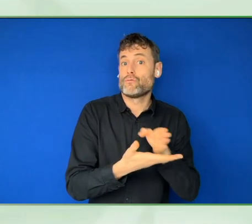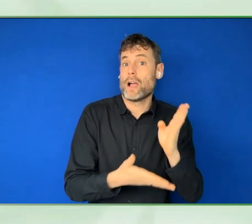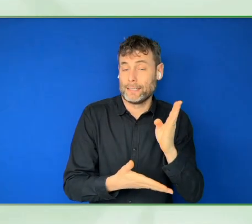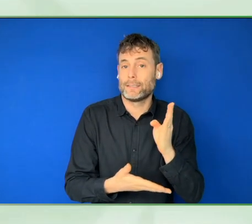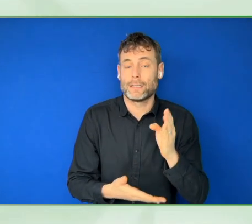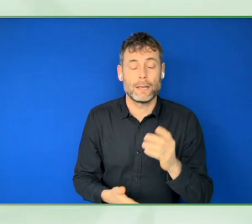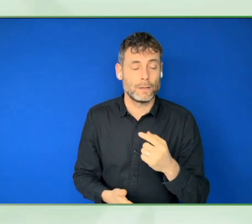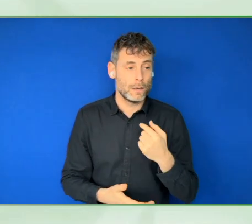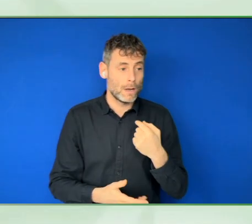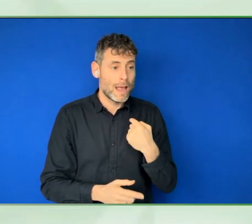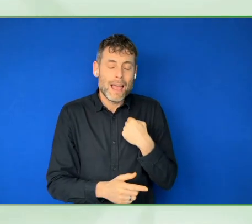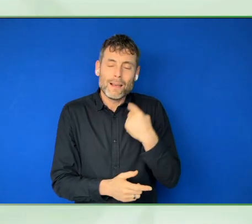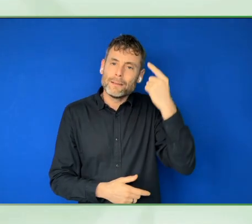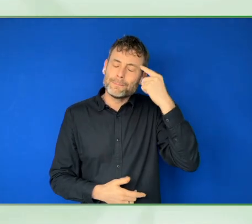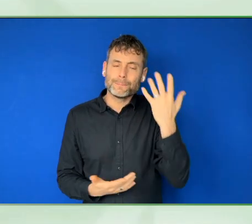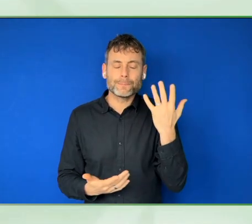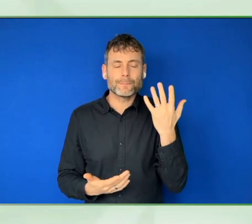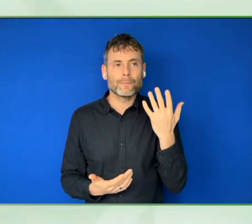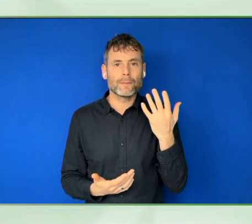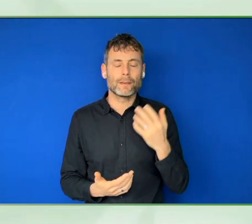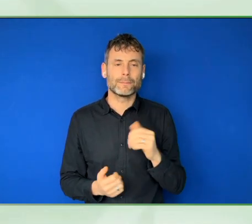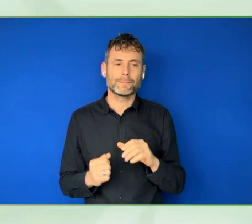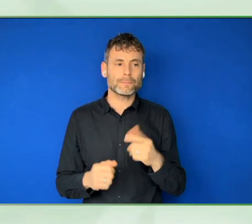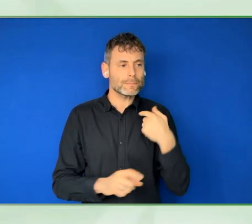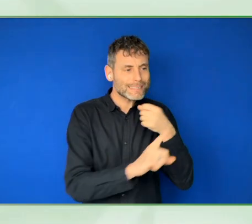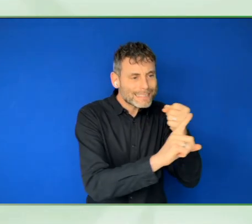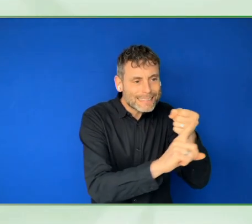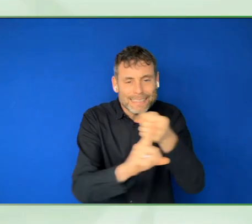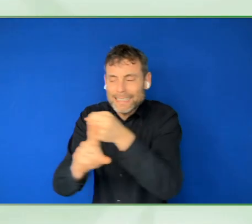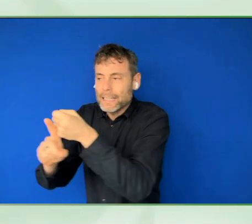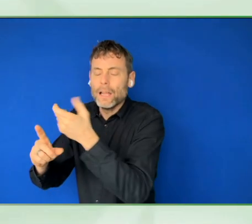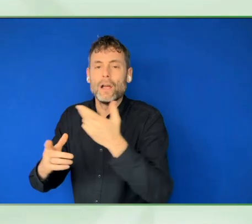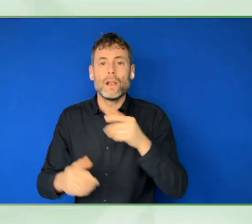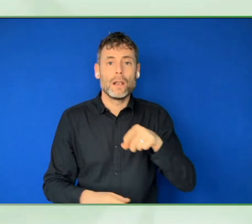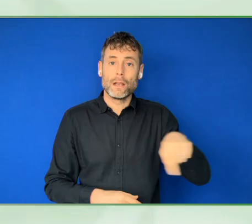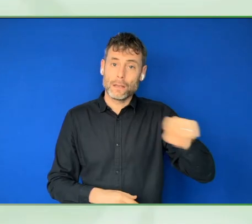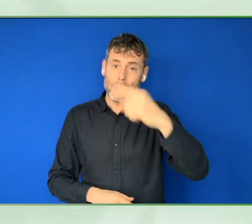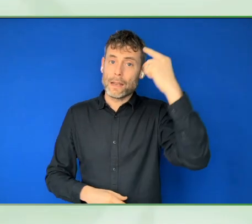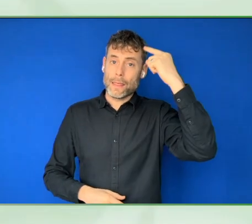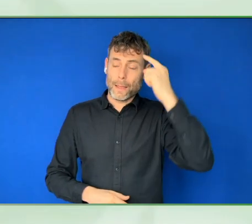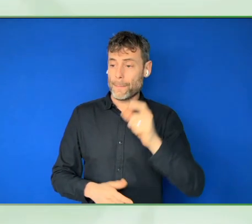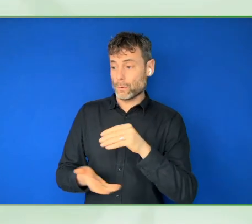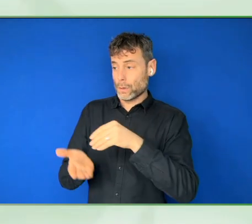do if they positioned disability as a human rights, employment rights, consumer rights imperative.